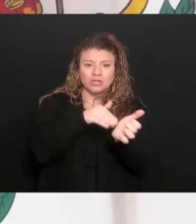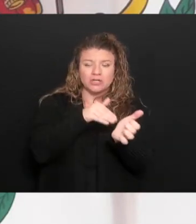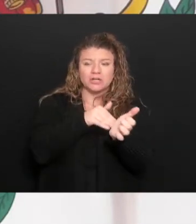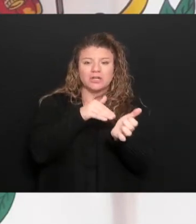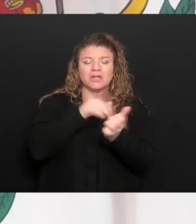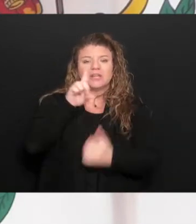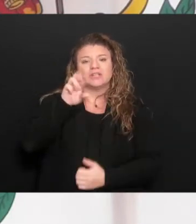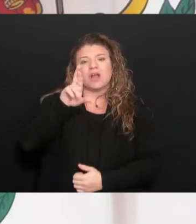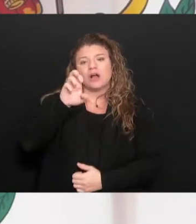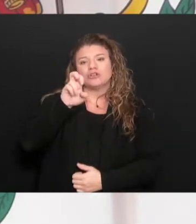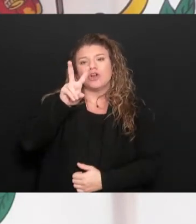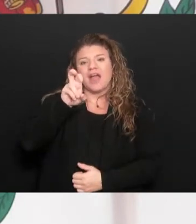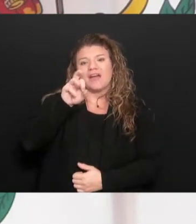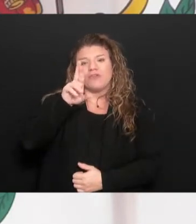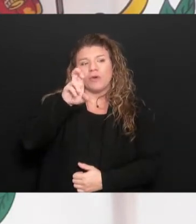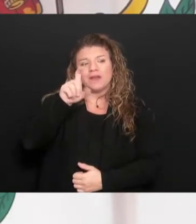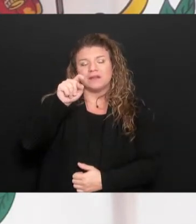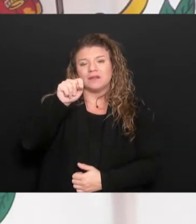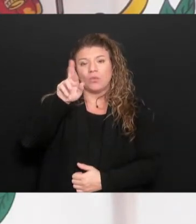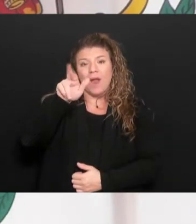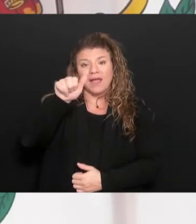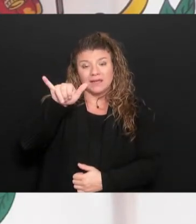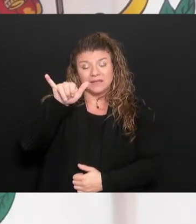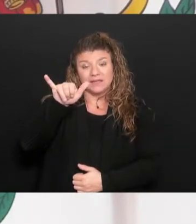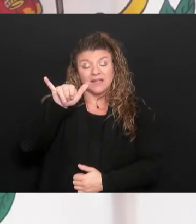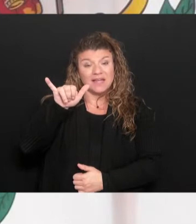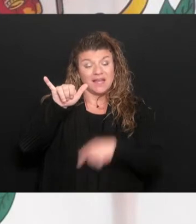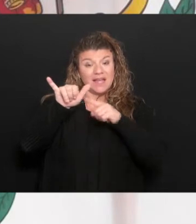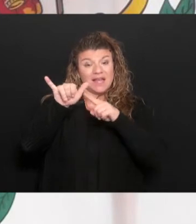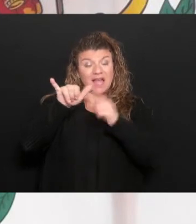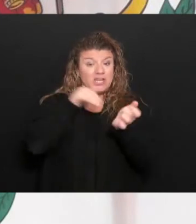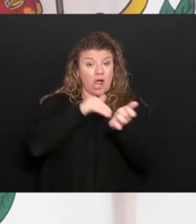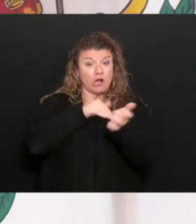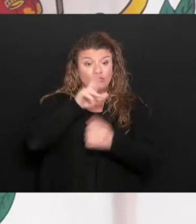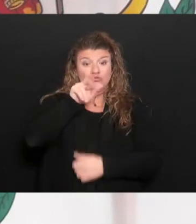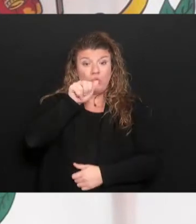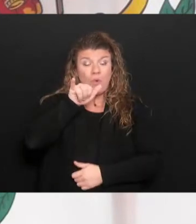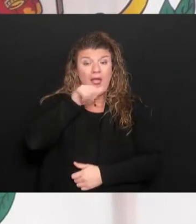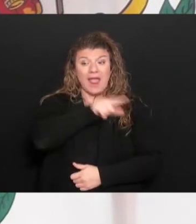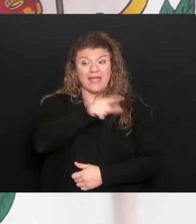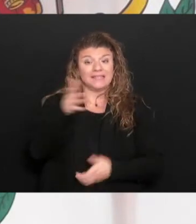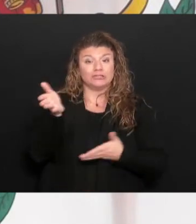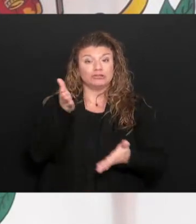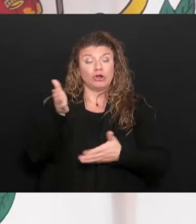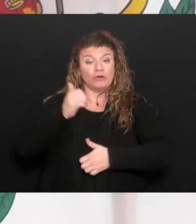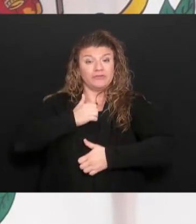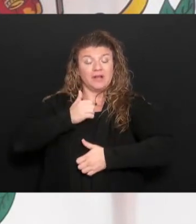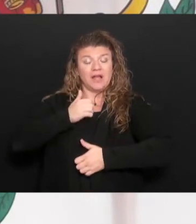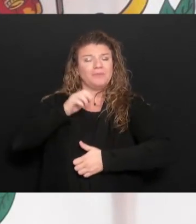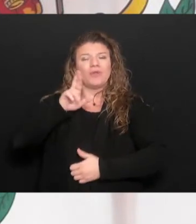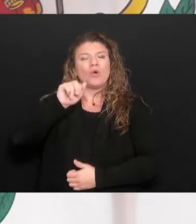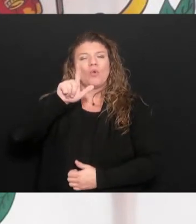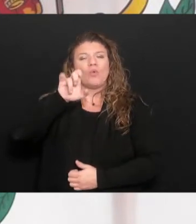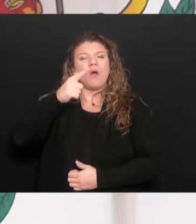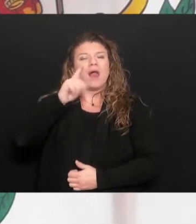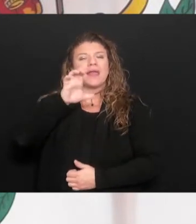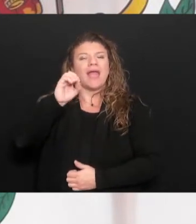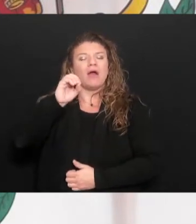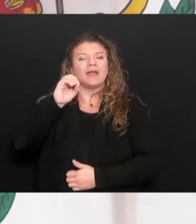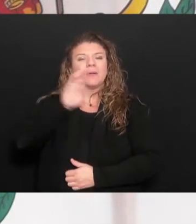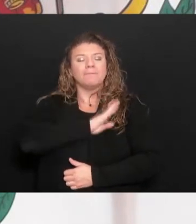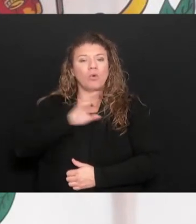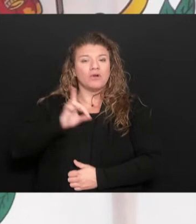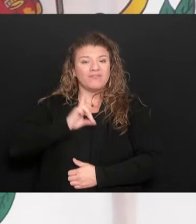Dr. Everett Ray. And Dr. Ray served at one time on the Raleigh County Board of Education, and